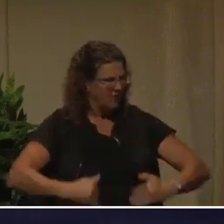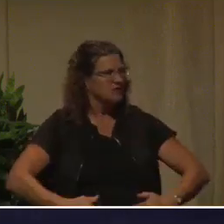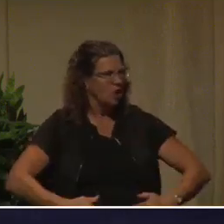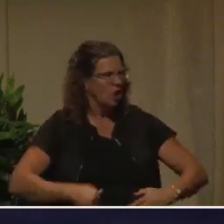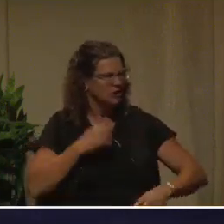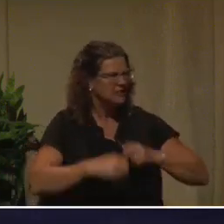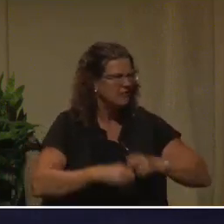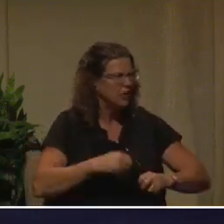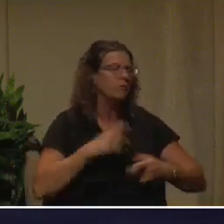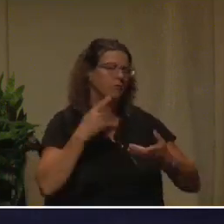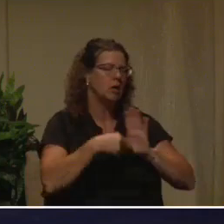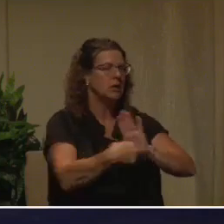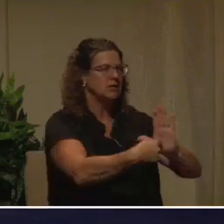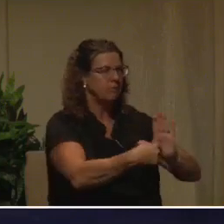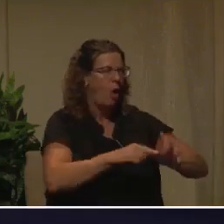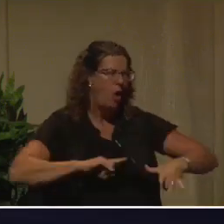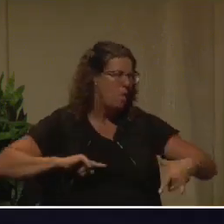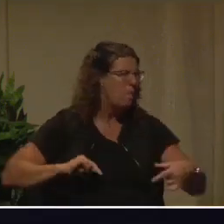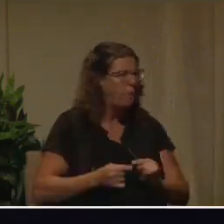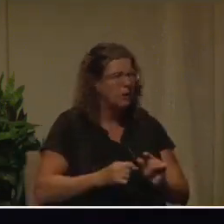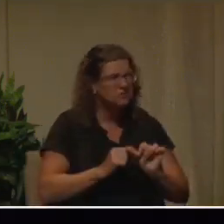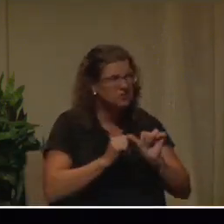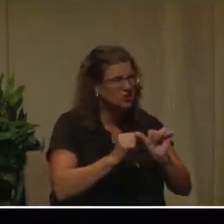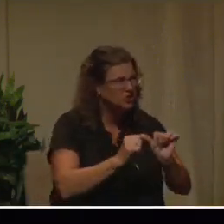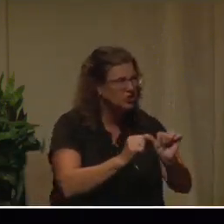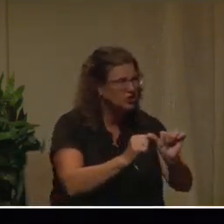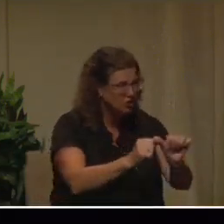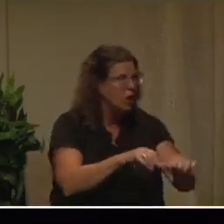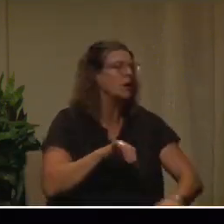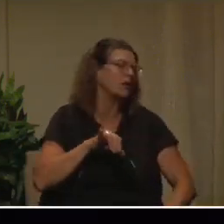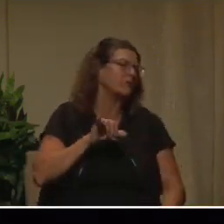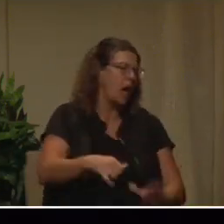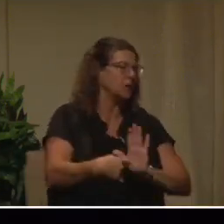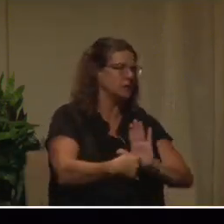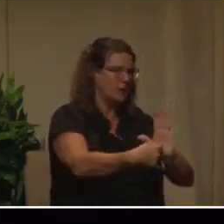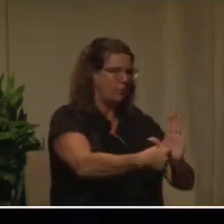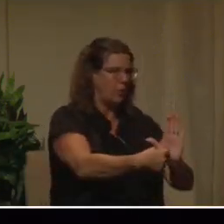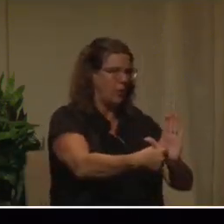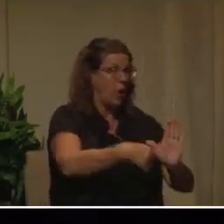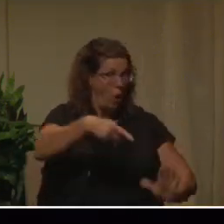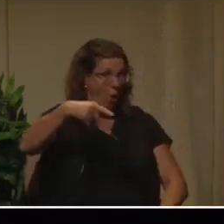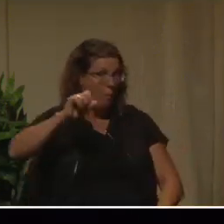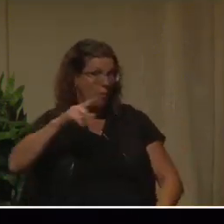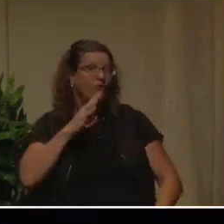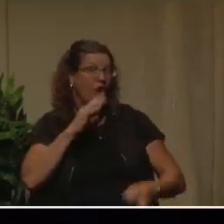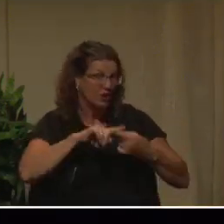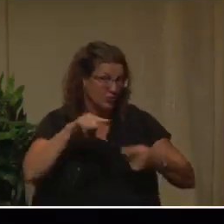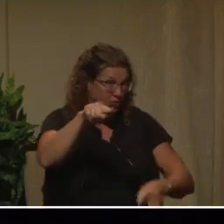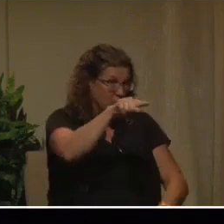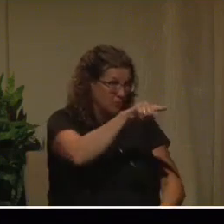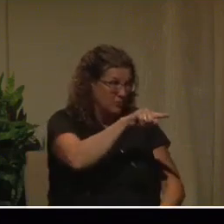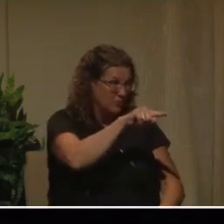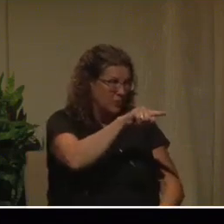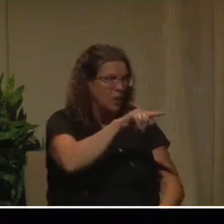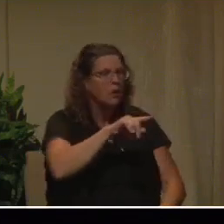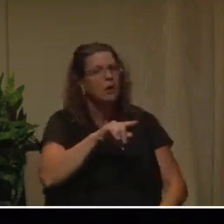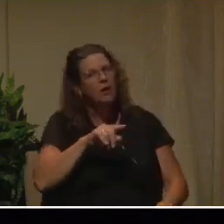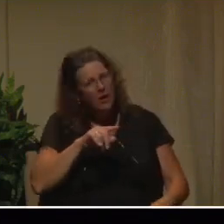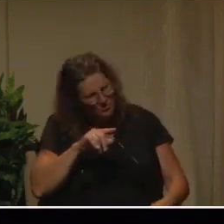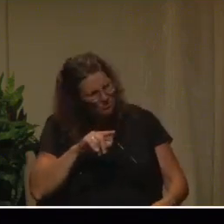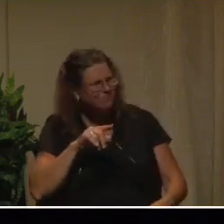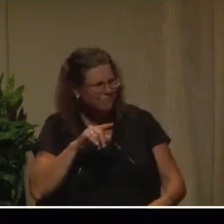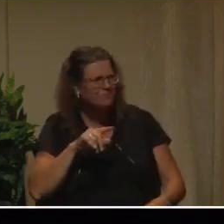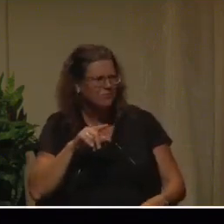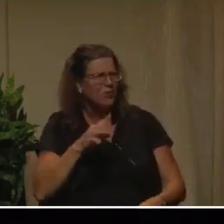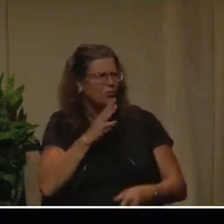difficulty, chronic pain, this is kind of thing, God is talking to you, Paul is talking to you. But of course, he's talking to all of